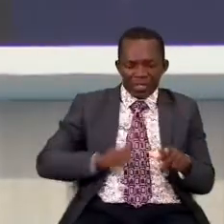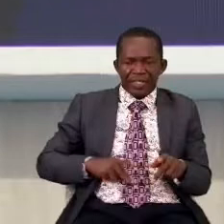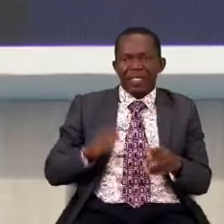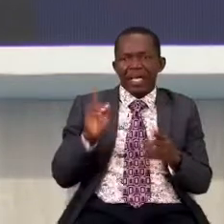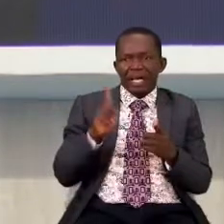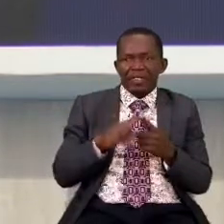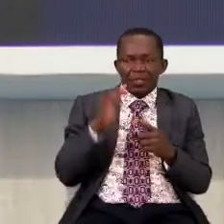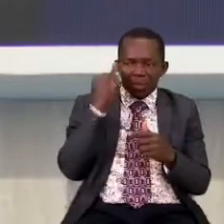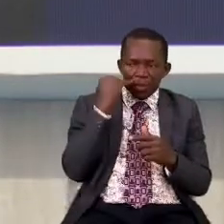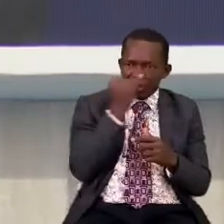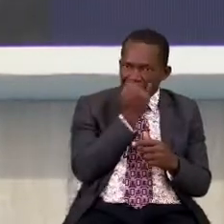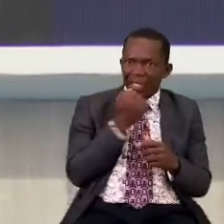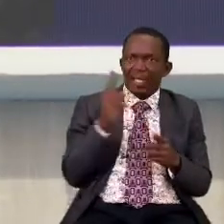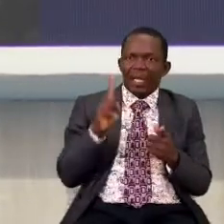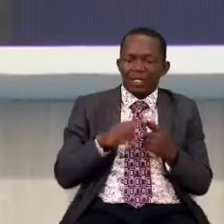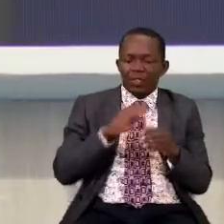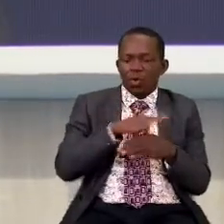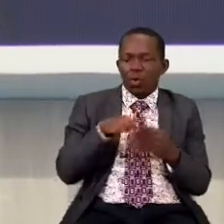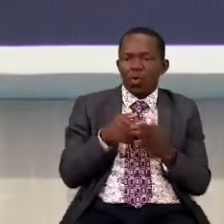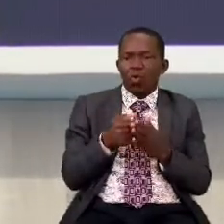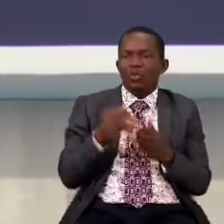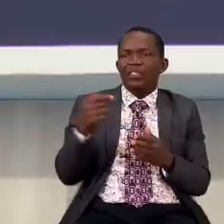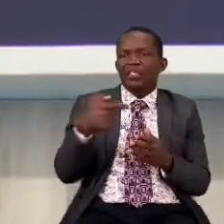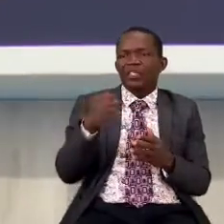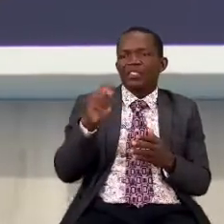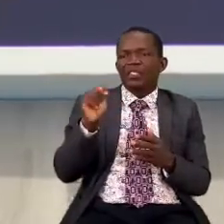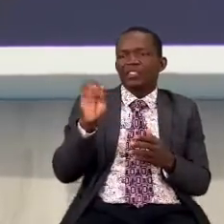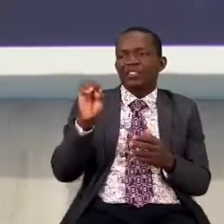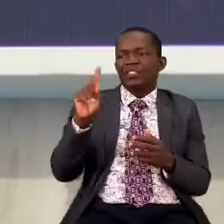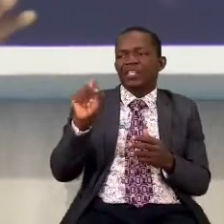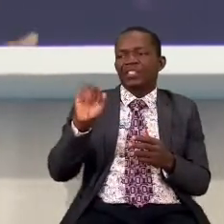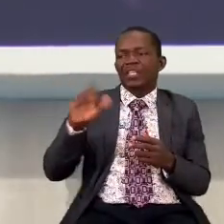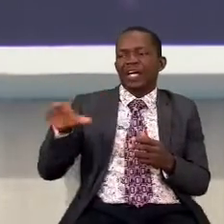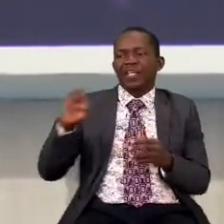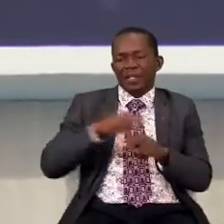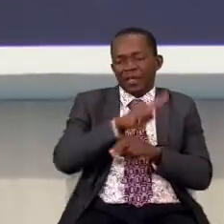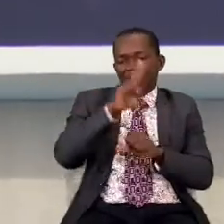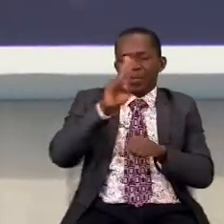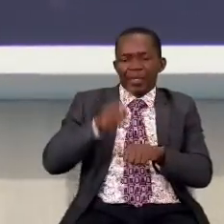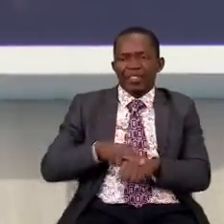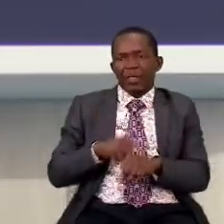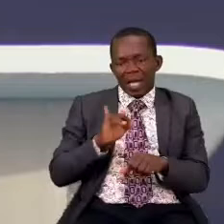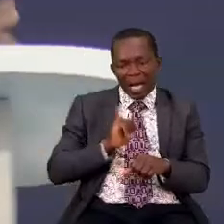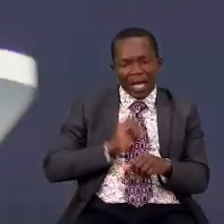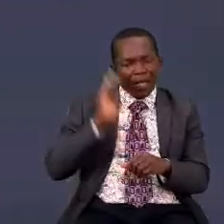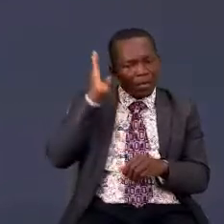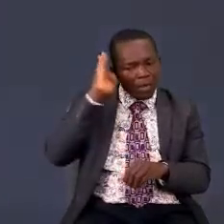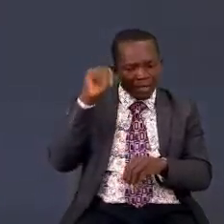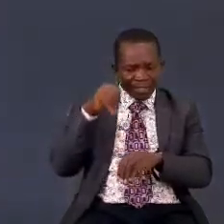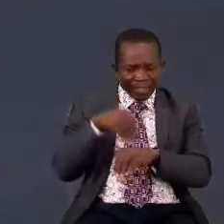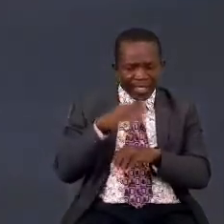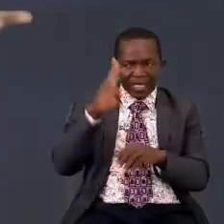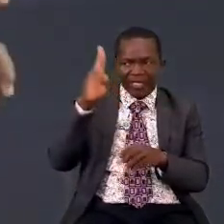the very capital of the Gentile world, and I'll send him everywhere. He'll preach